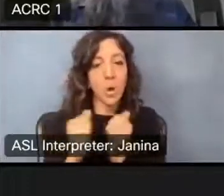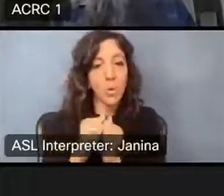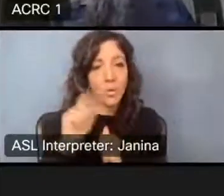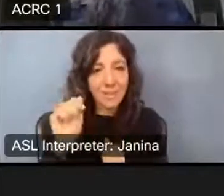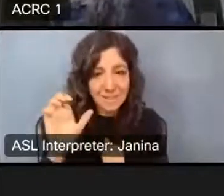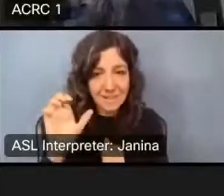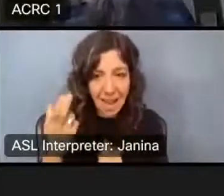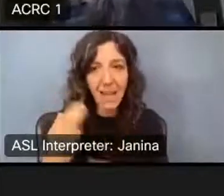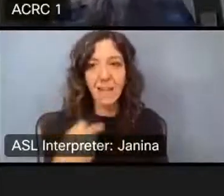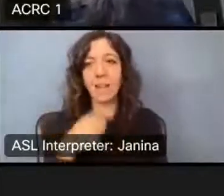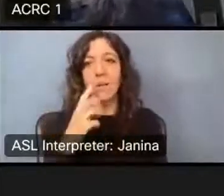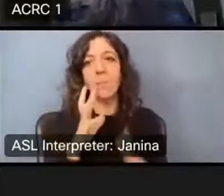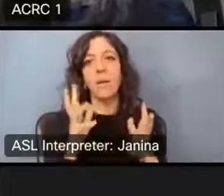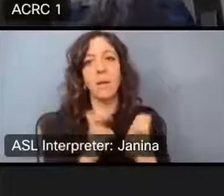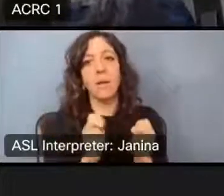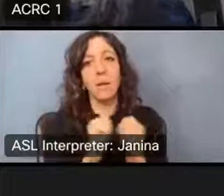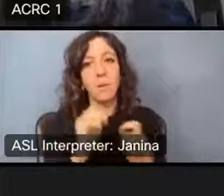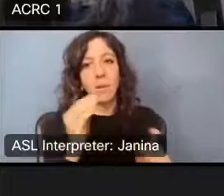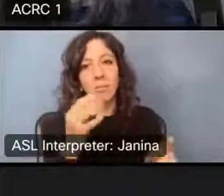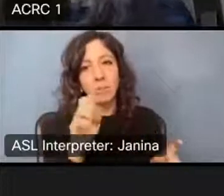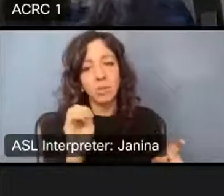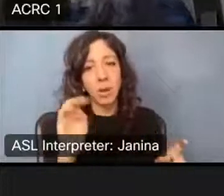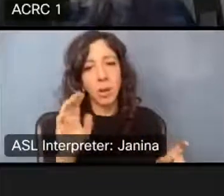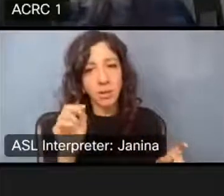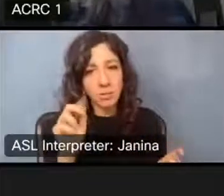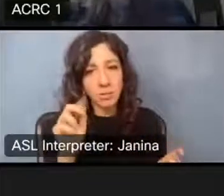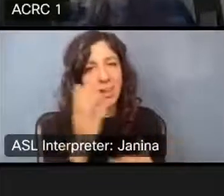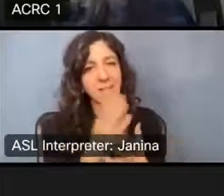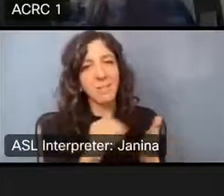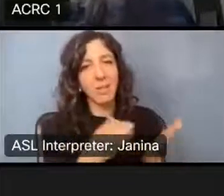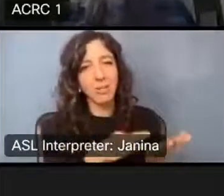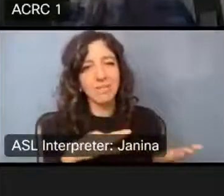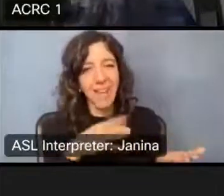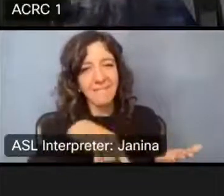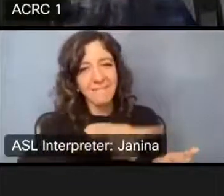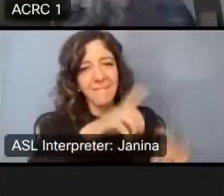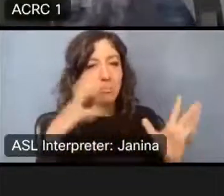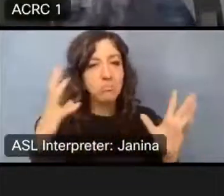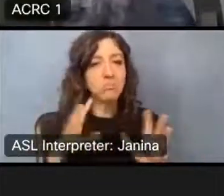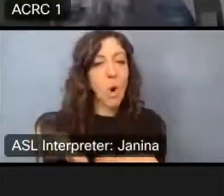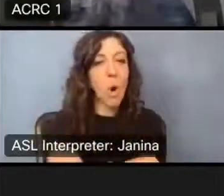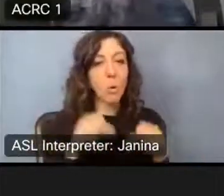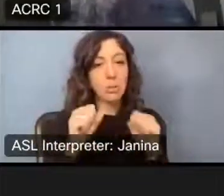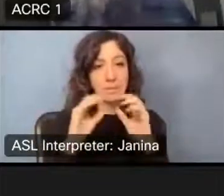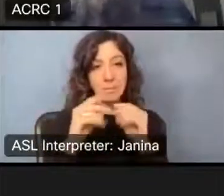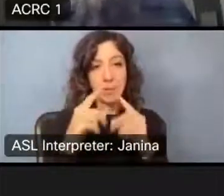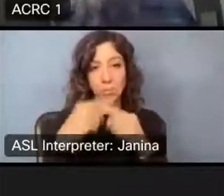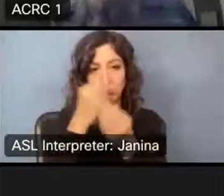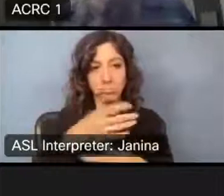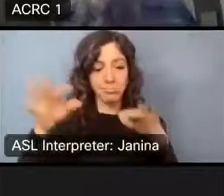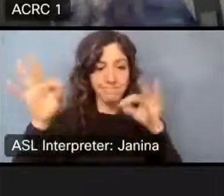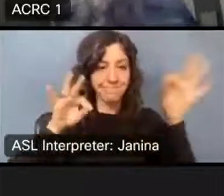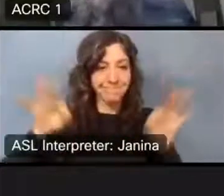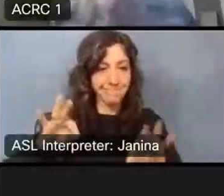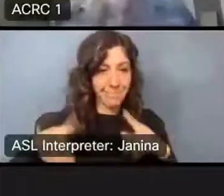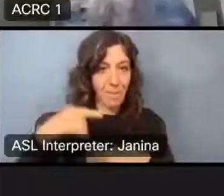Michelle McDonald and some of our staff so that we can host a meeting with folks to give an update on it